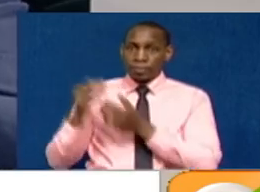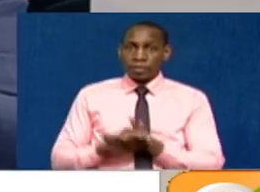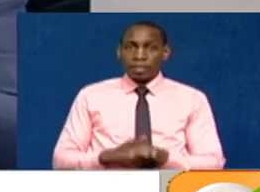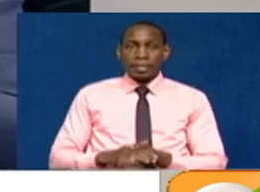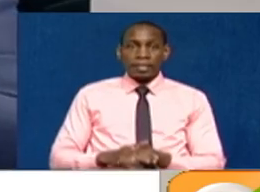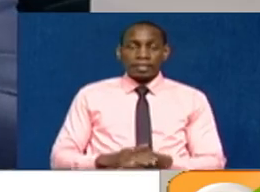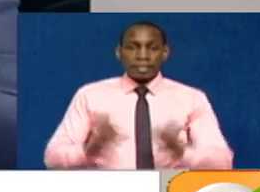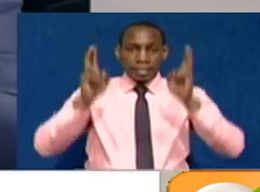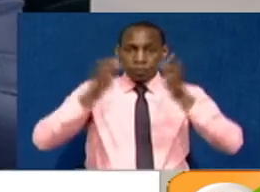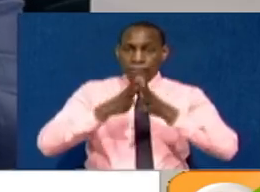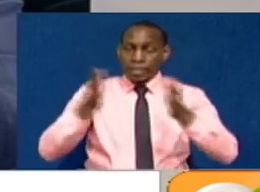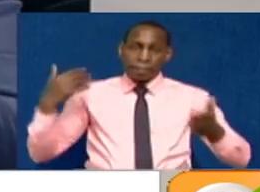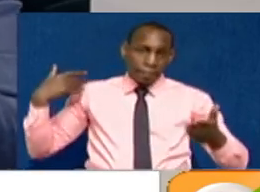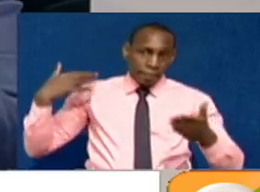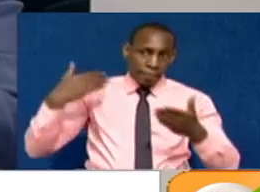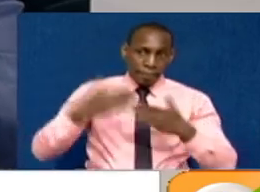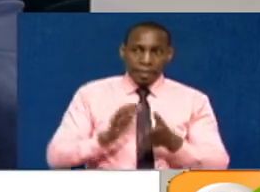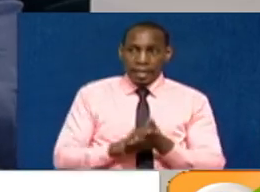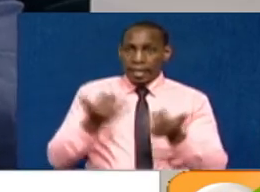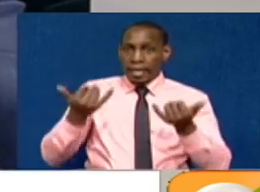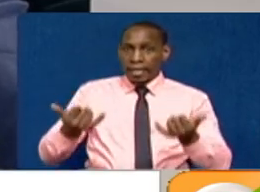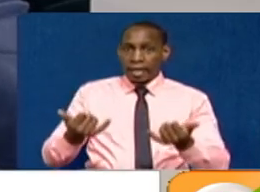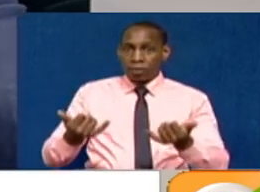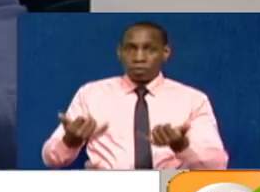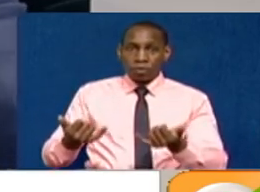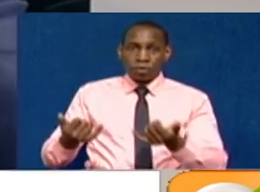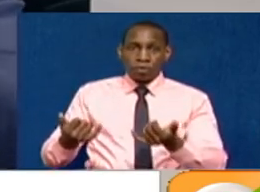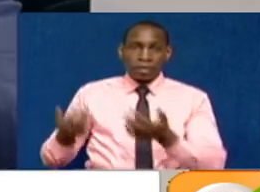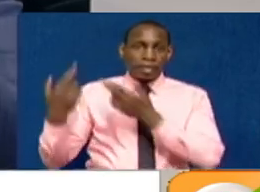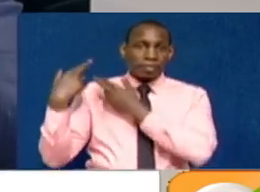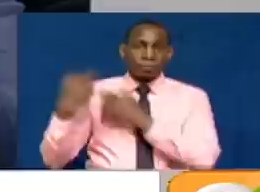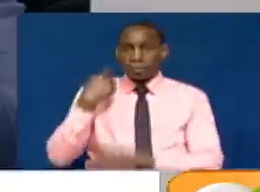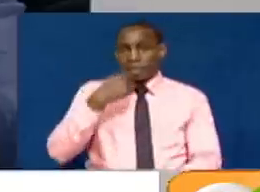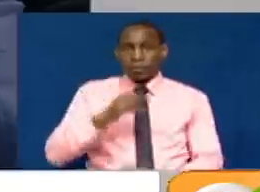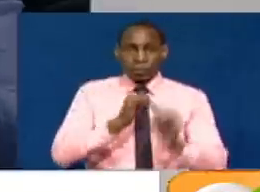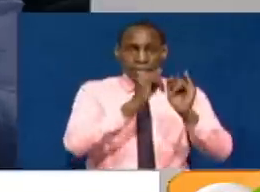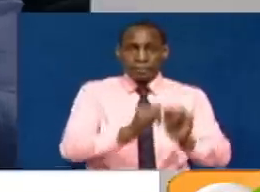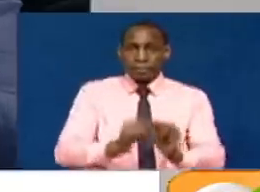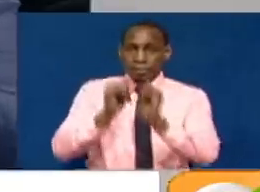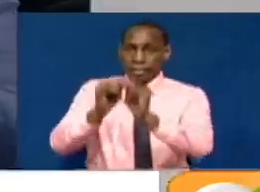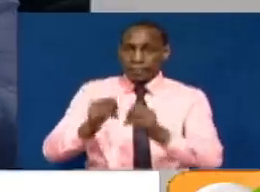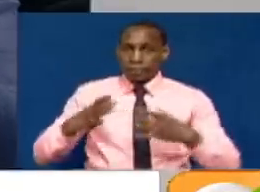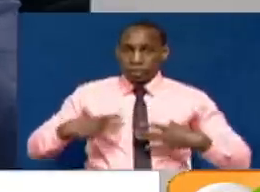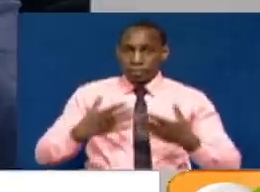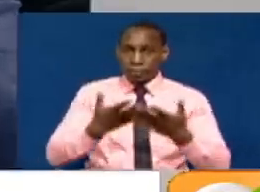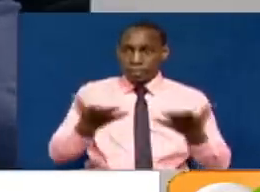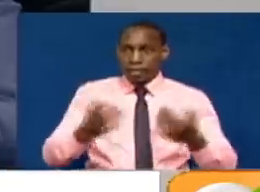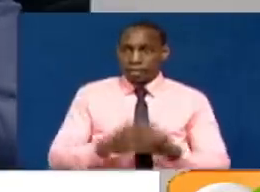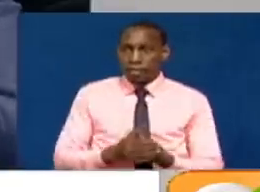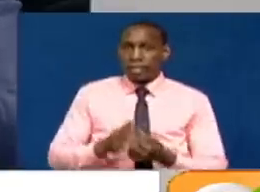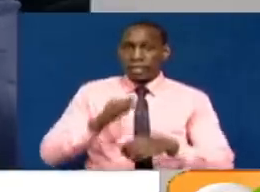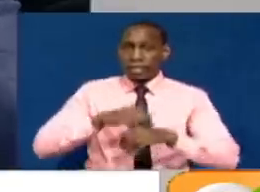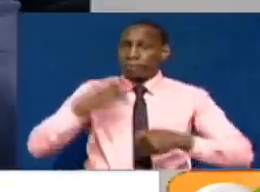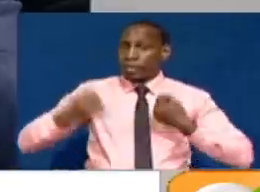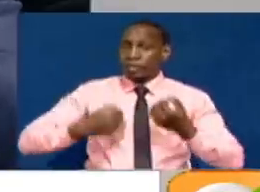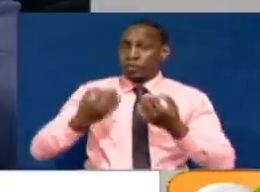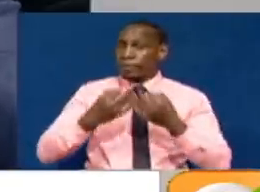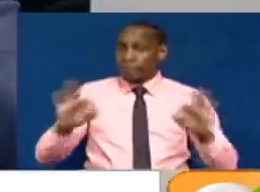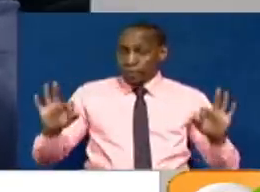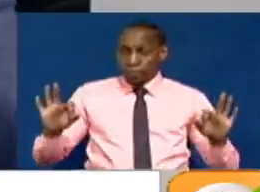main issue all along. So now the burden is greater on individual citizens. So while we enjoy the